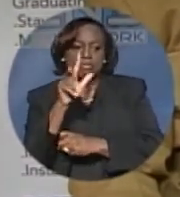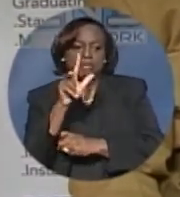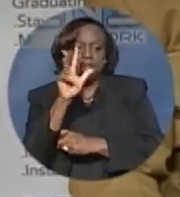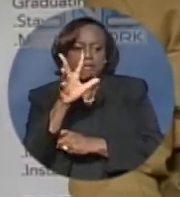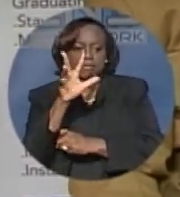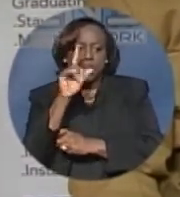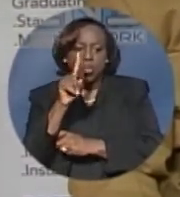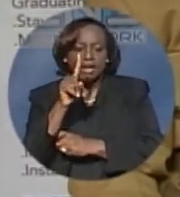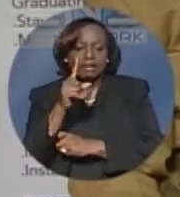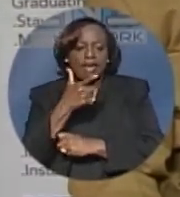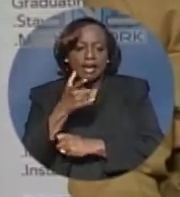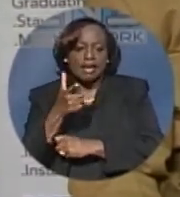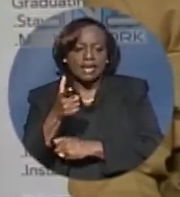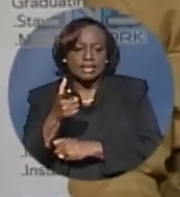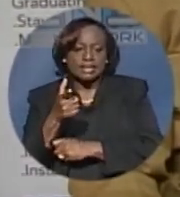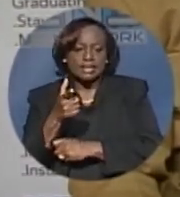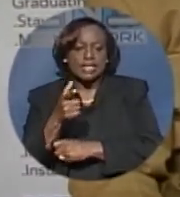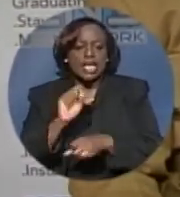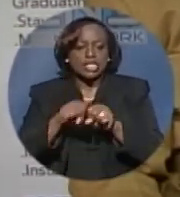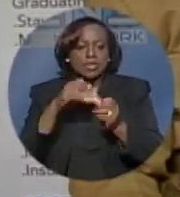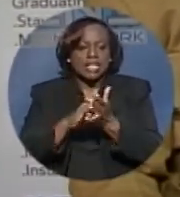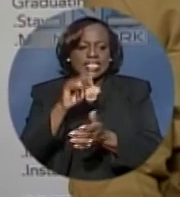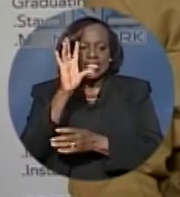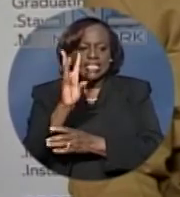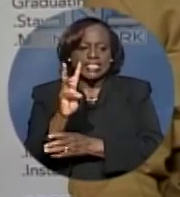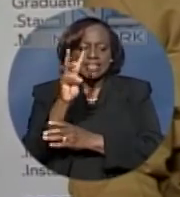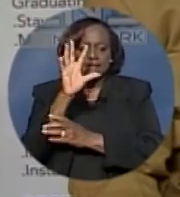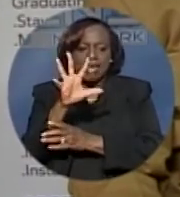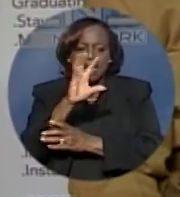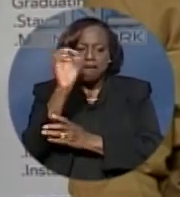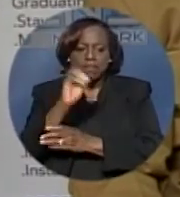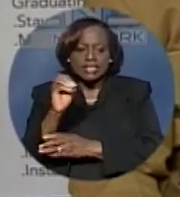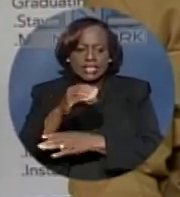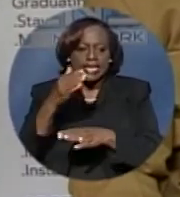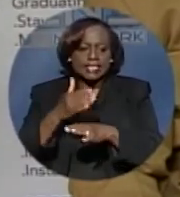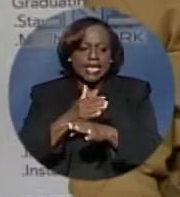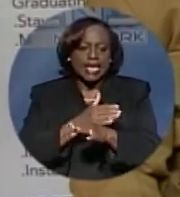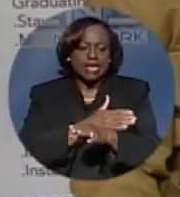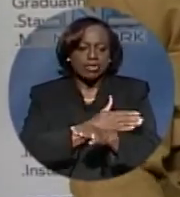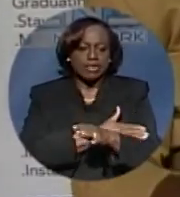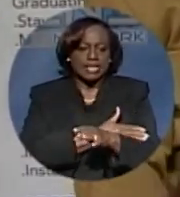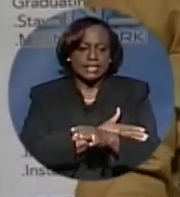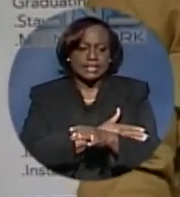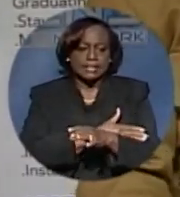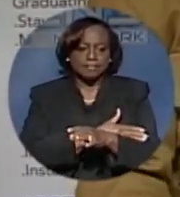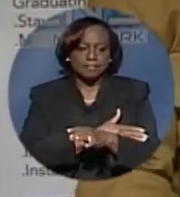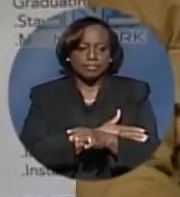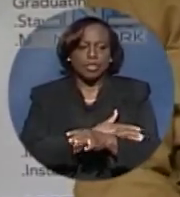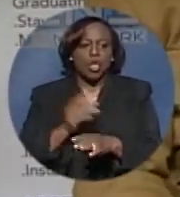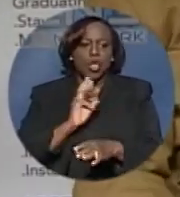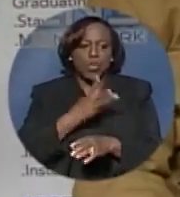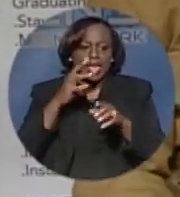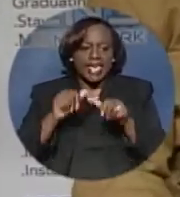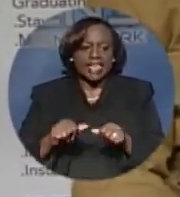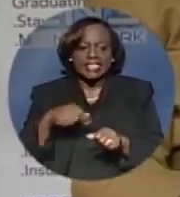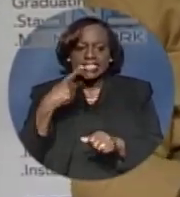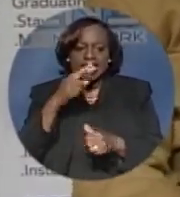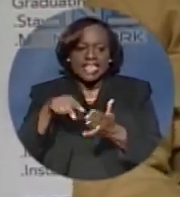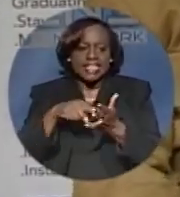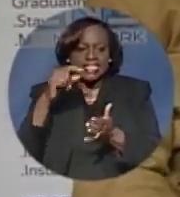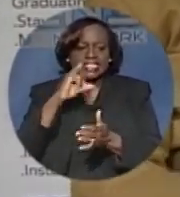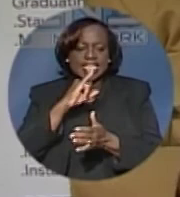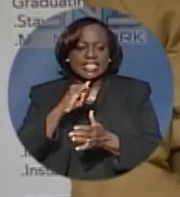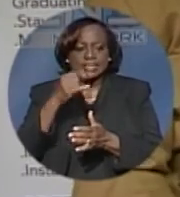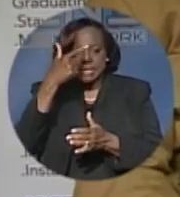351 firearms. So that's a 65% increase. And we can attribute that to